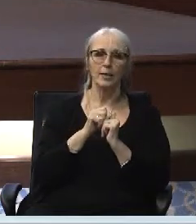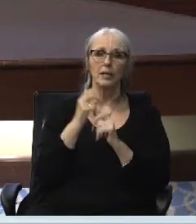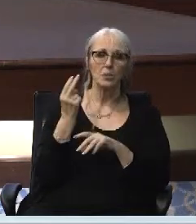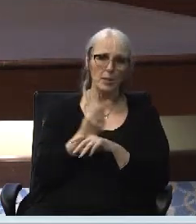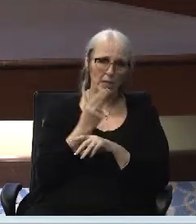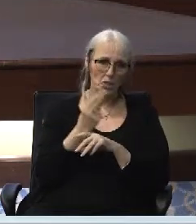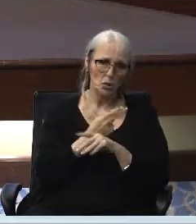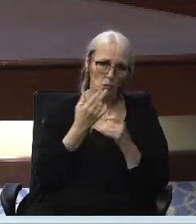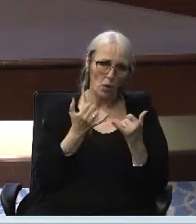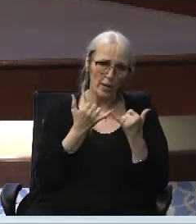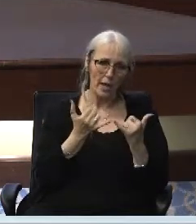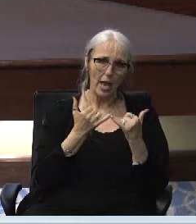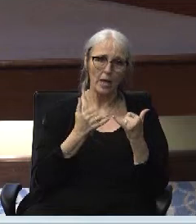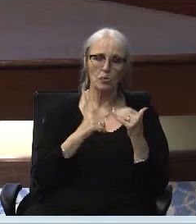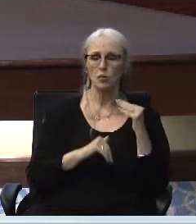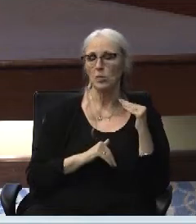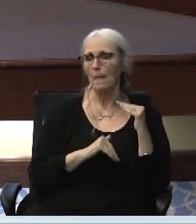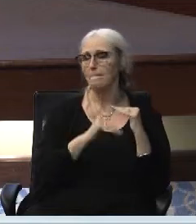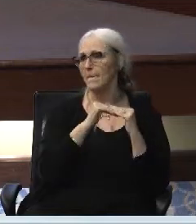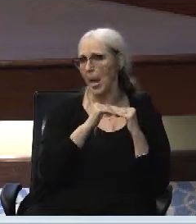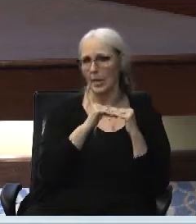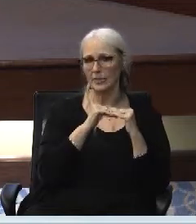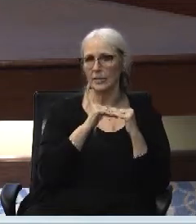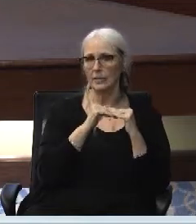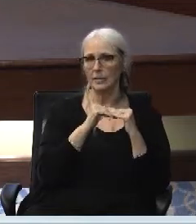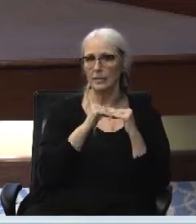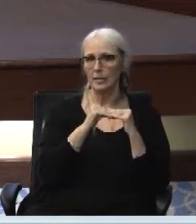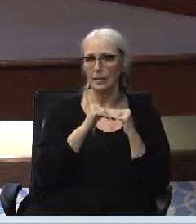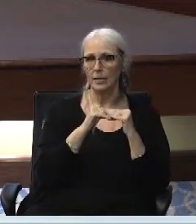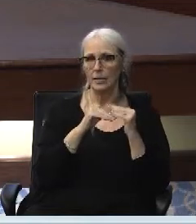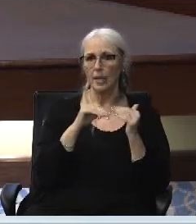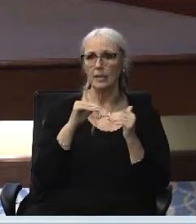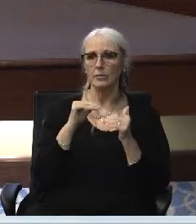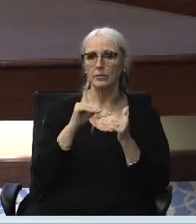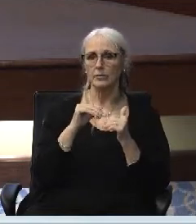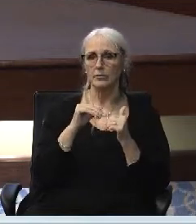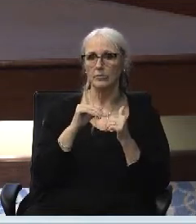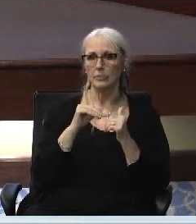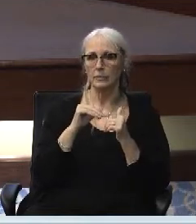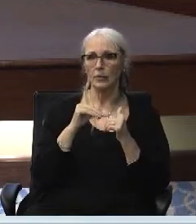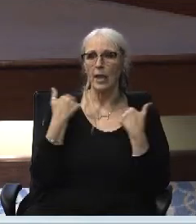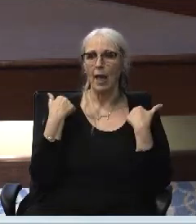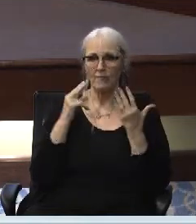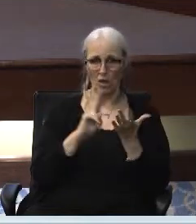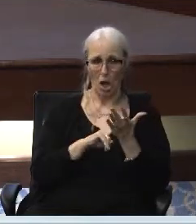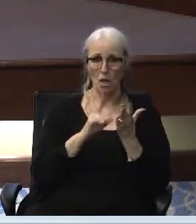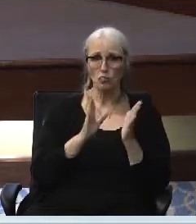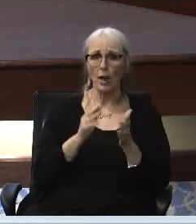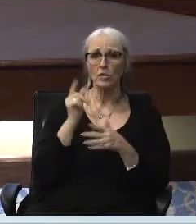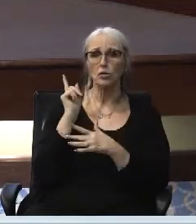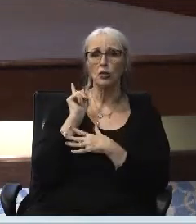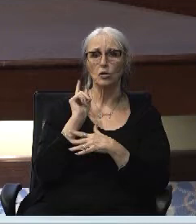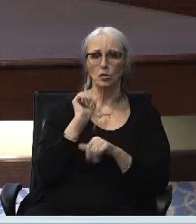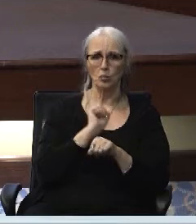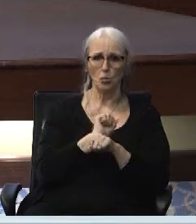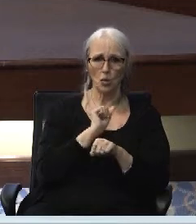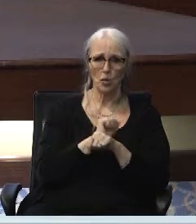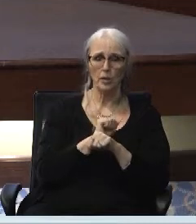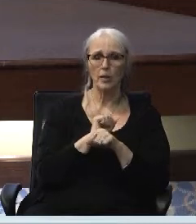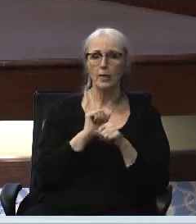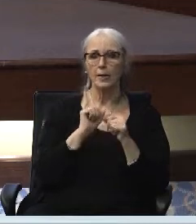utilized at this point to the max capacity. Davico is the contractor that we're working with. They provide a